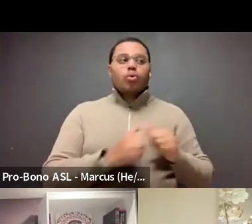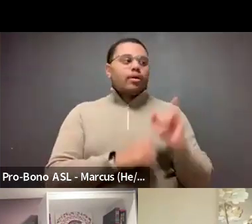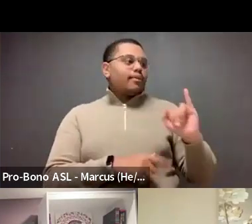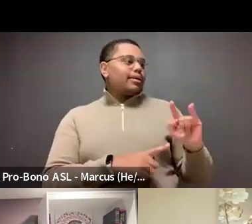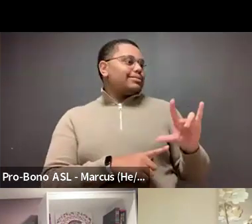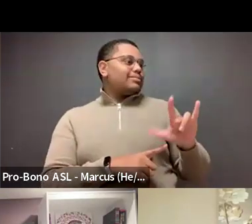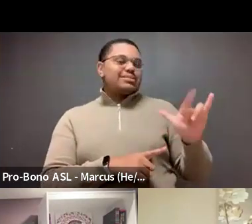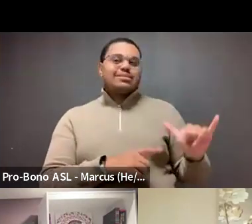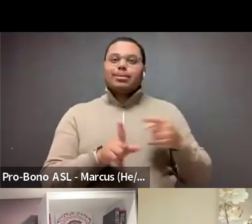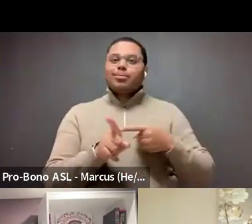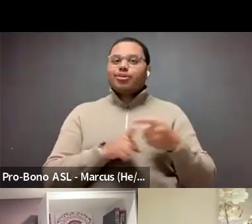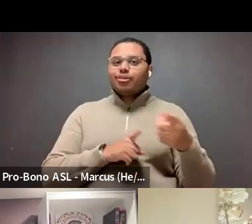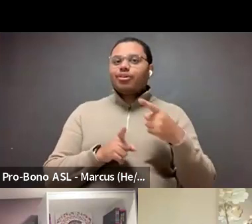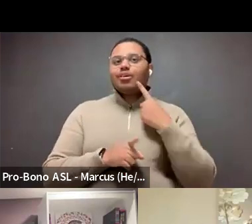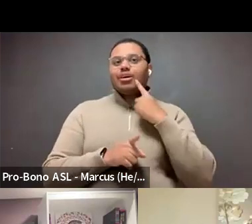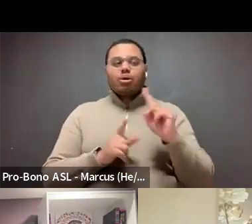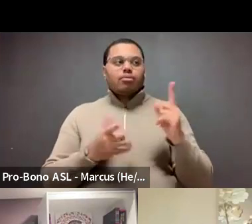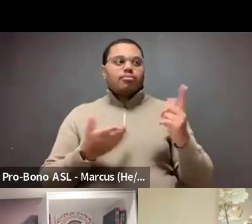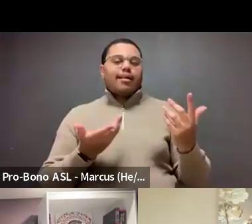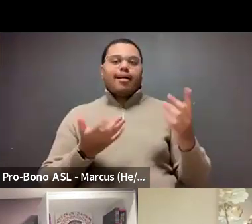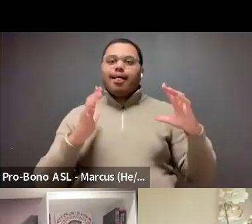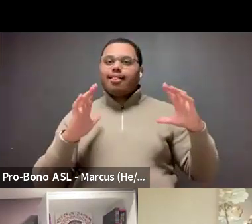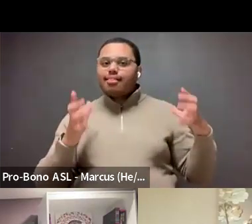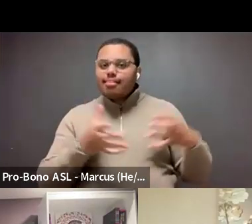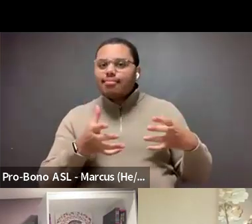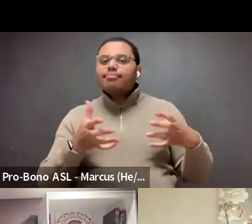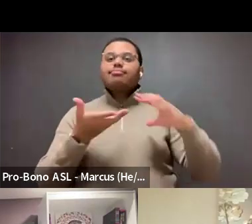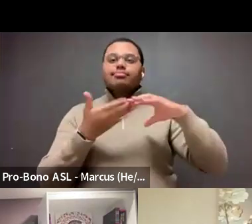Education Collective that we are starting, we are ensuring to